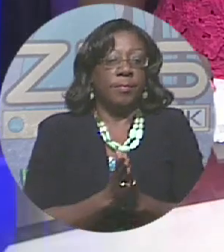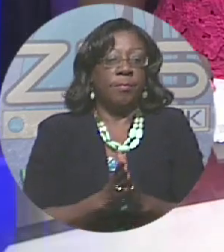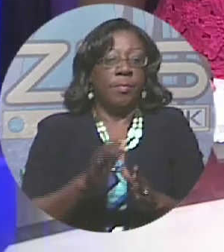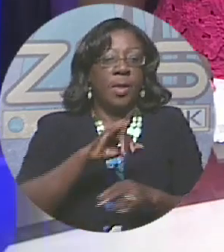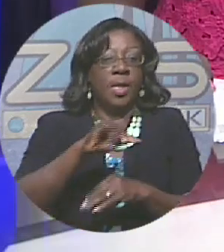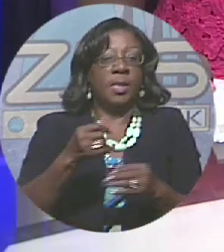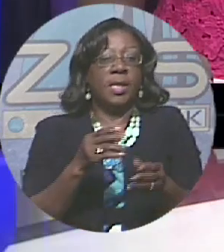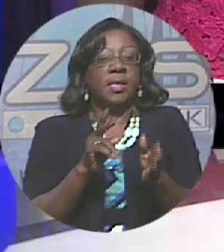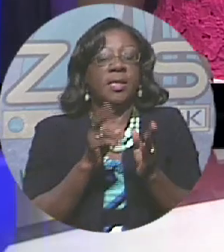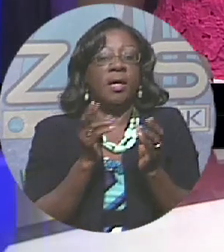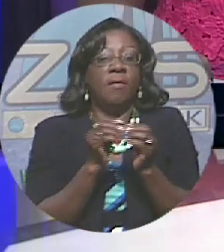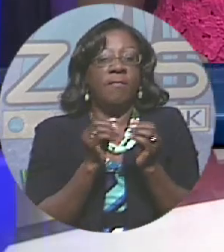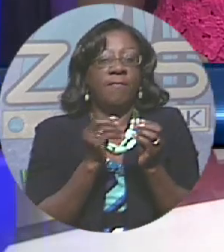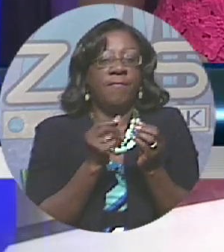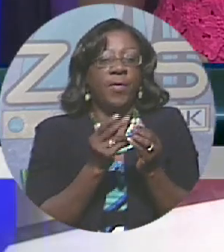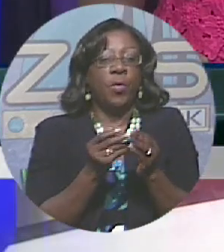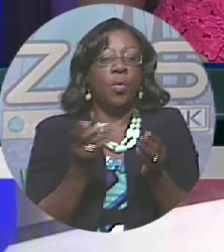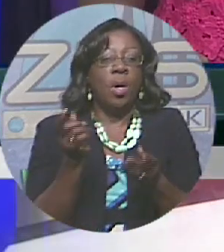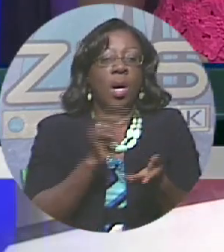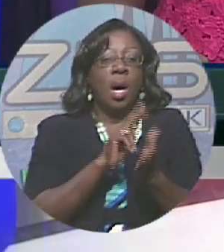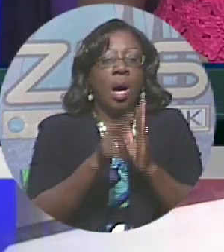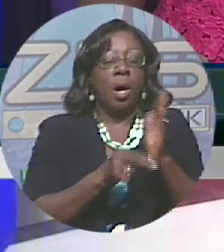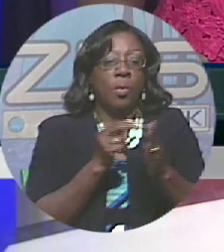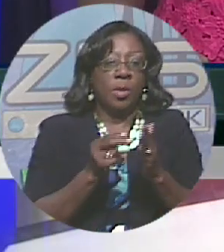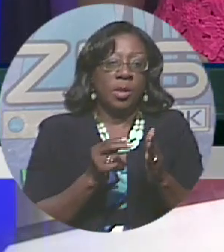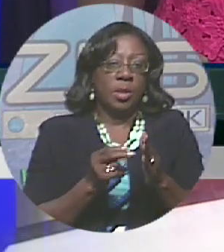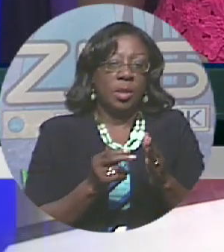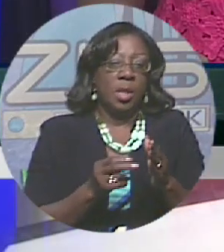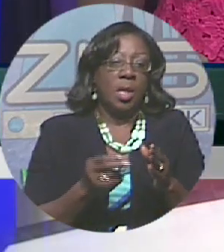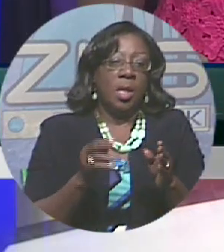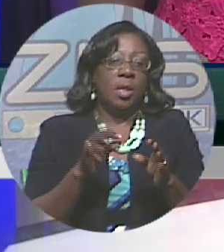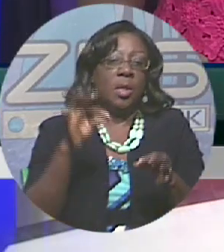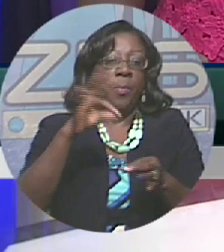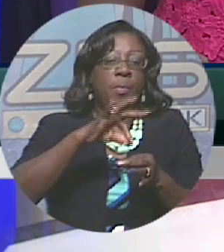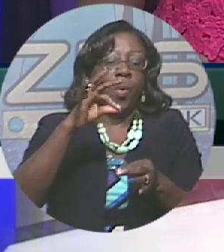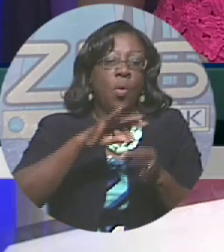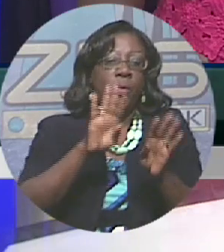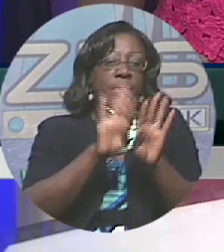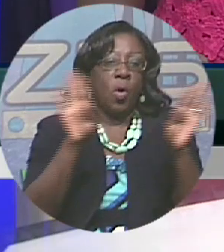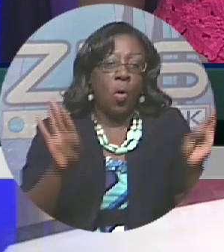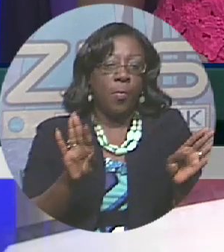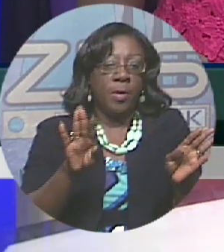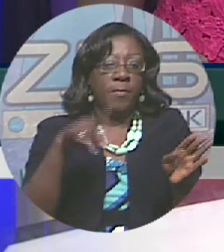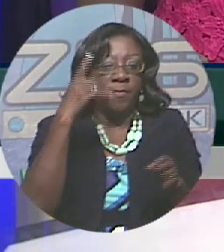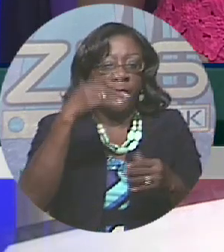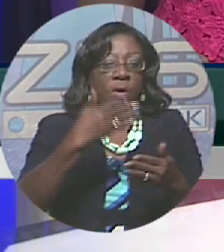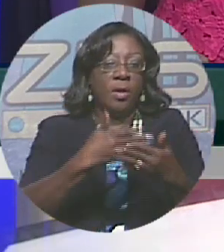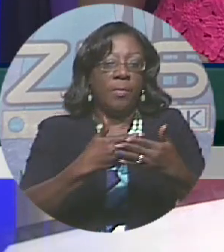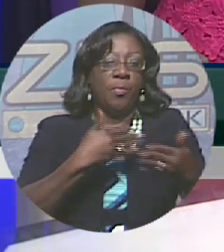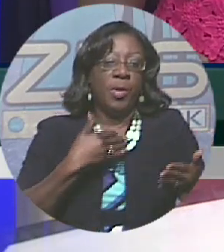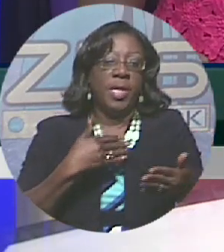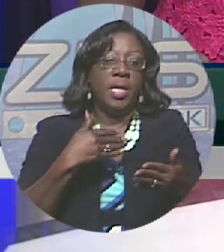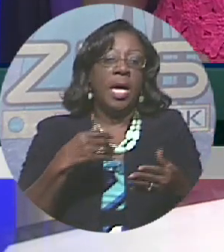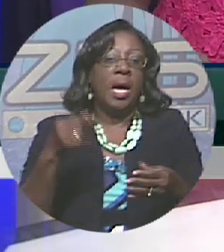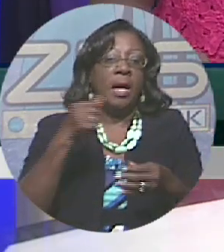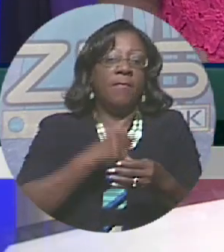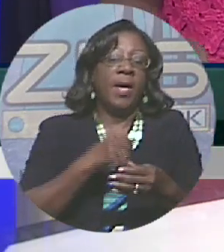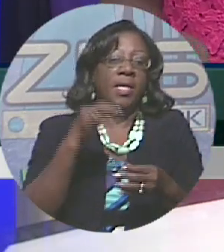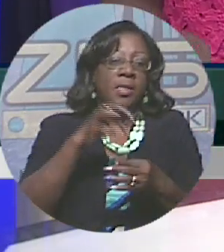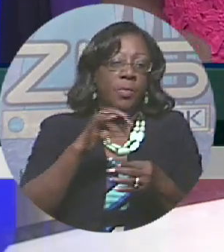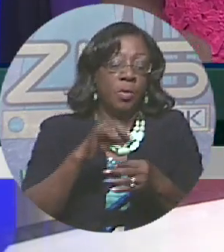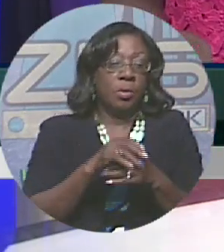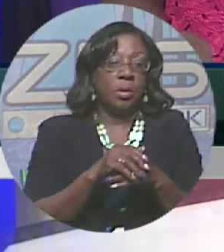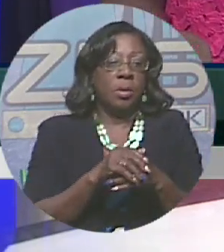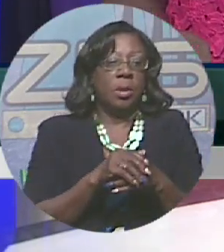In just a matter of hours, the polls will be open for the first round of voting in the gender equality referendum. Good evening, everyone. I'm Charisma Robinson.